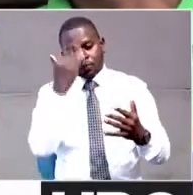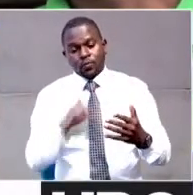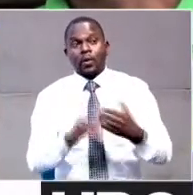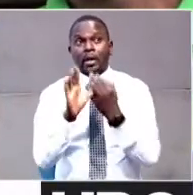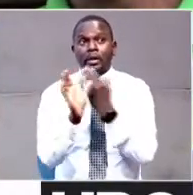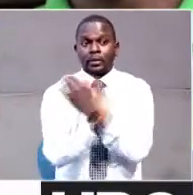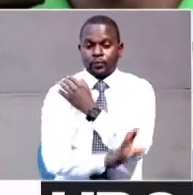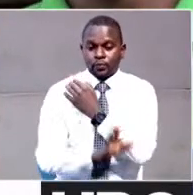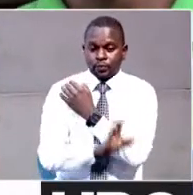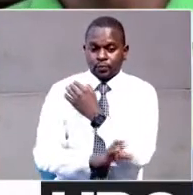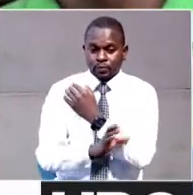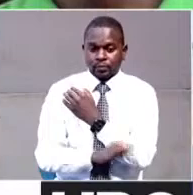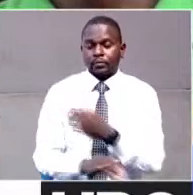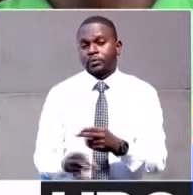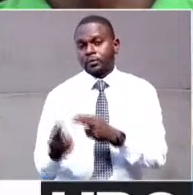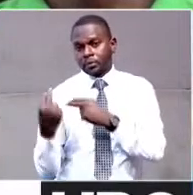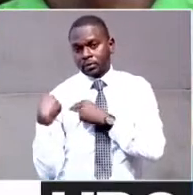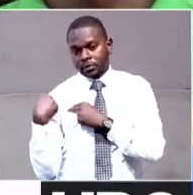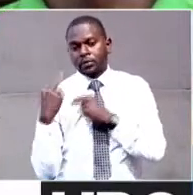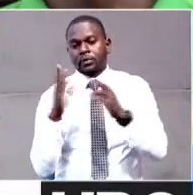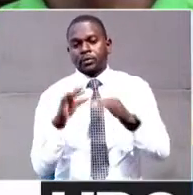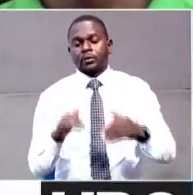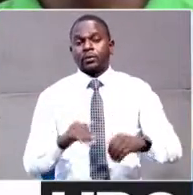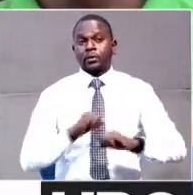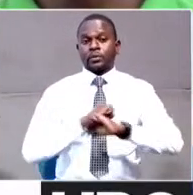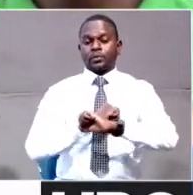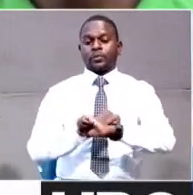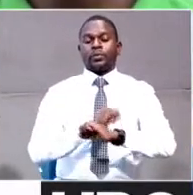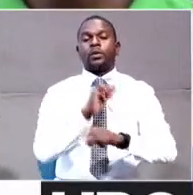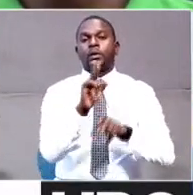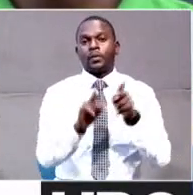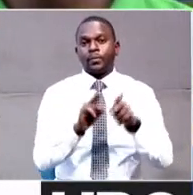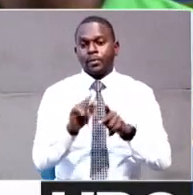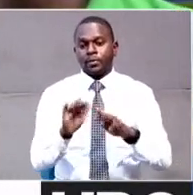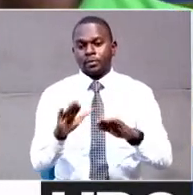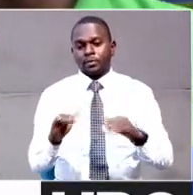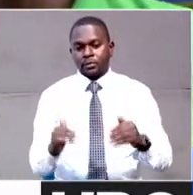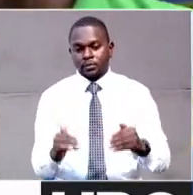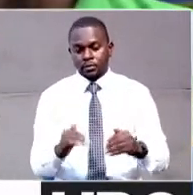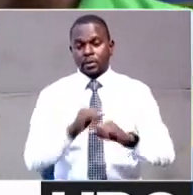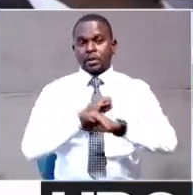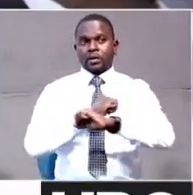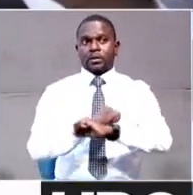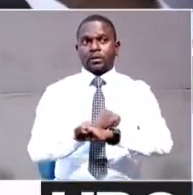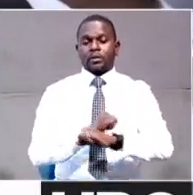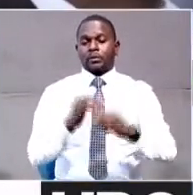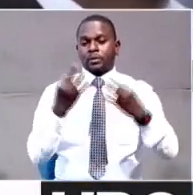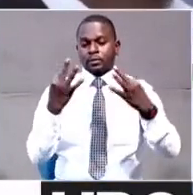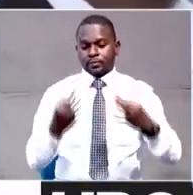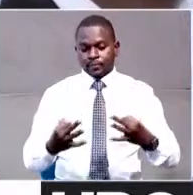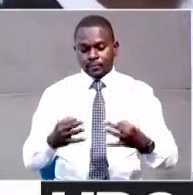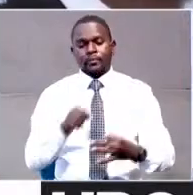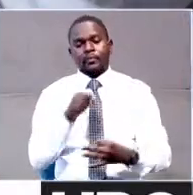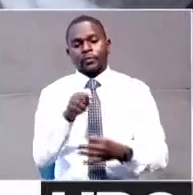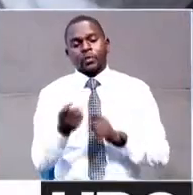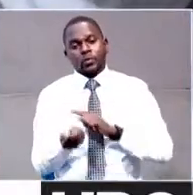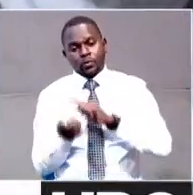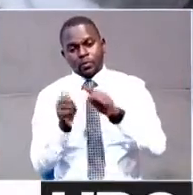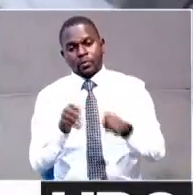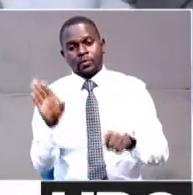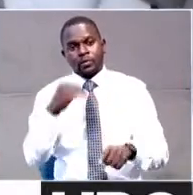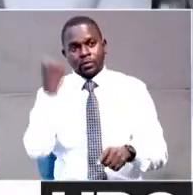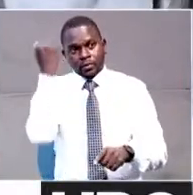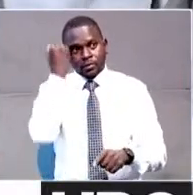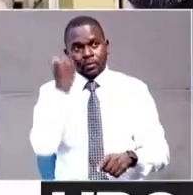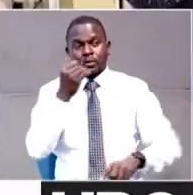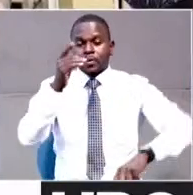is the primary duty bearer when it comes protecting people, when it comes protecting their property. Some of those who attended court,